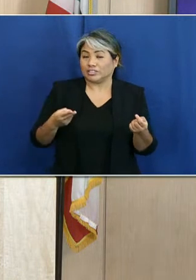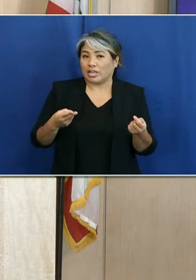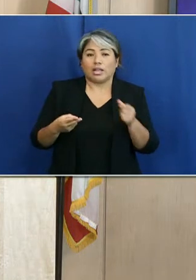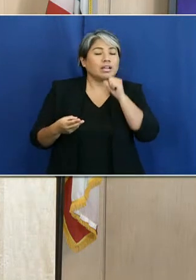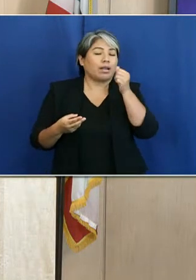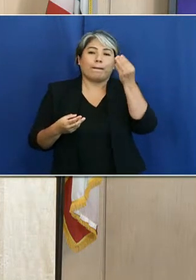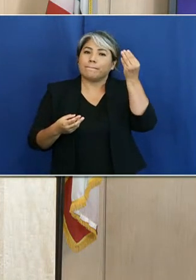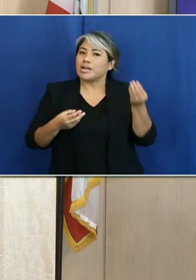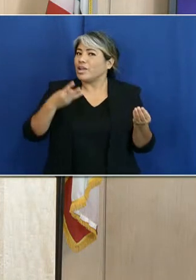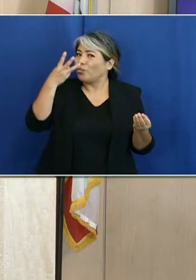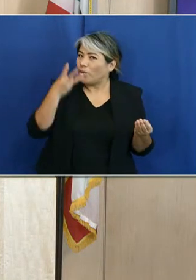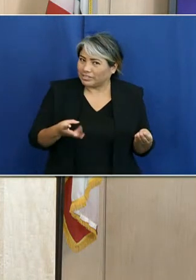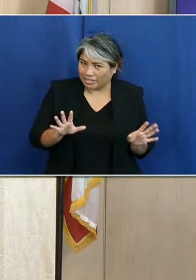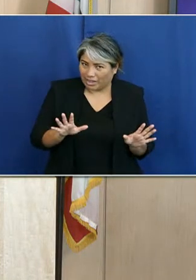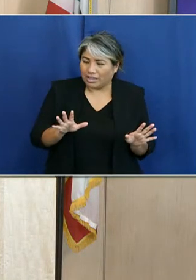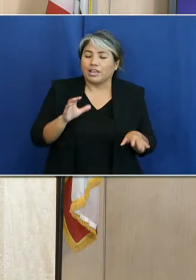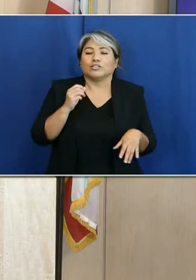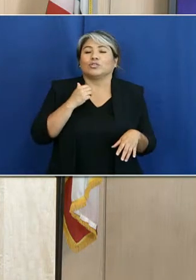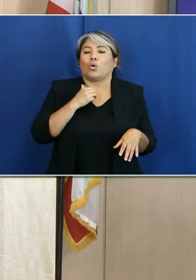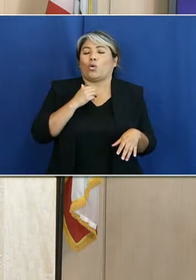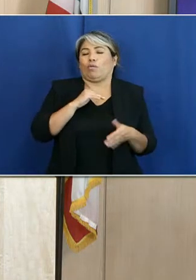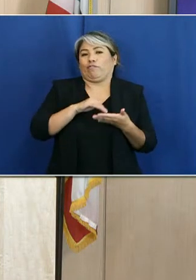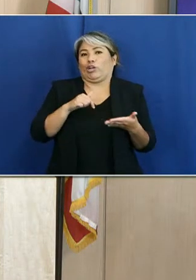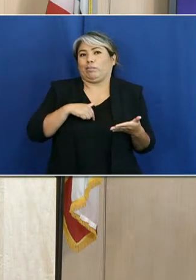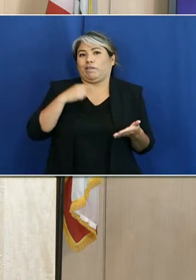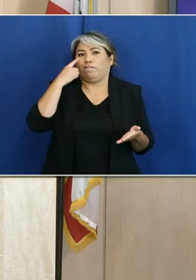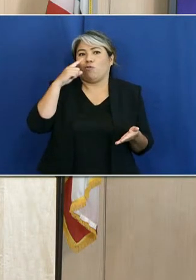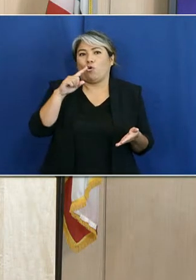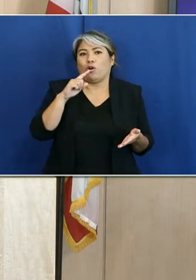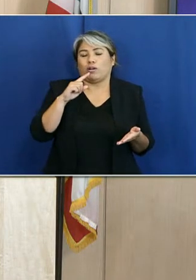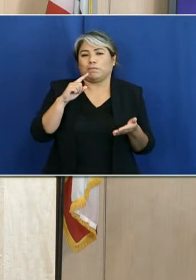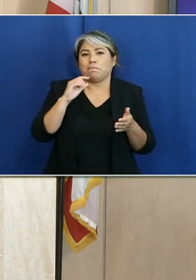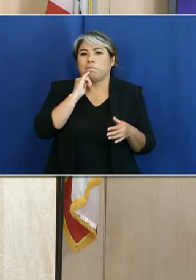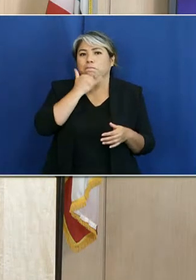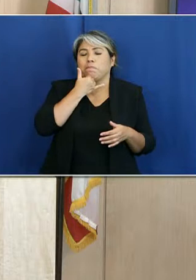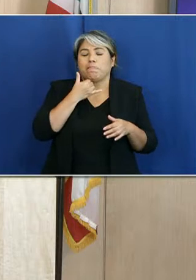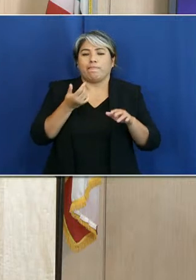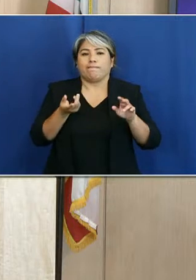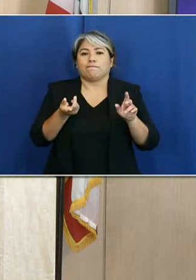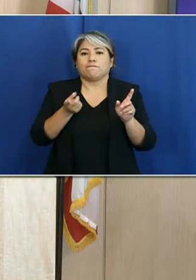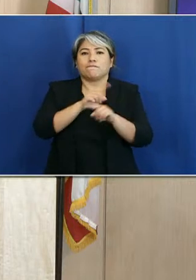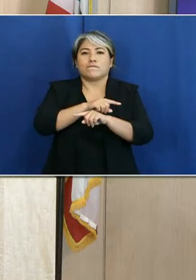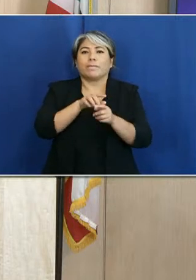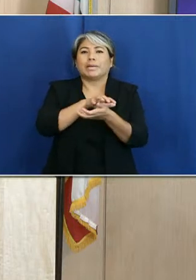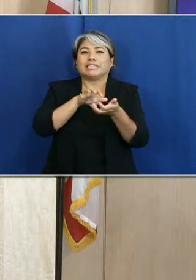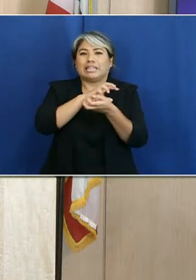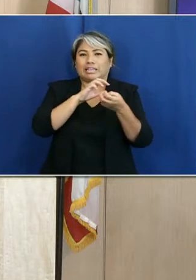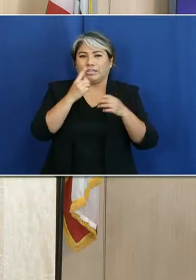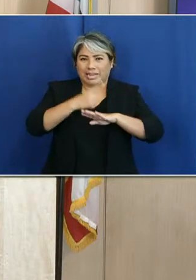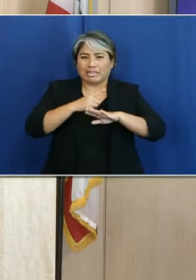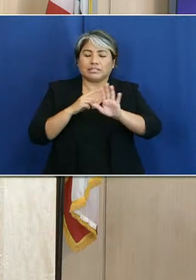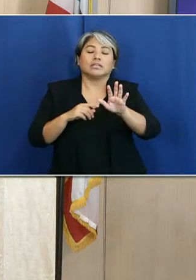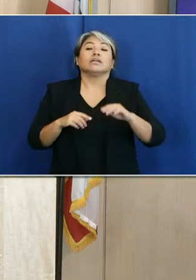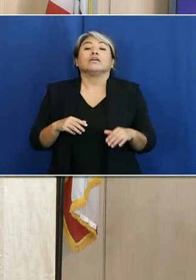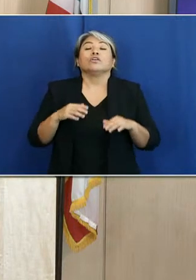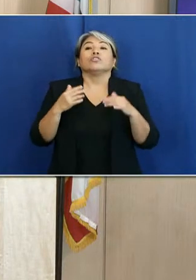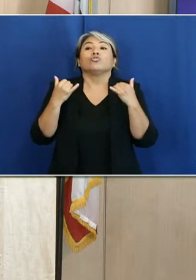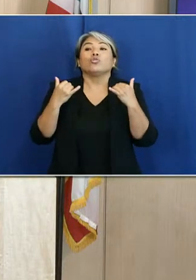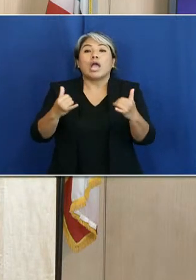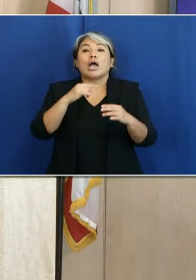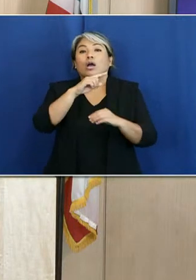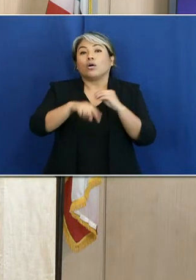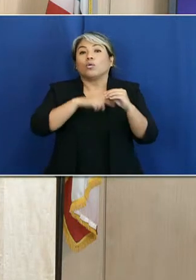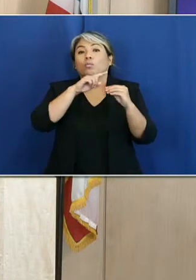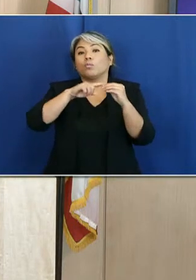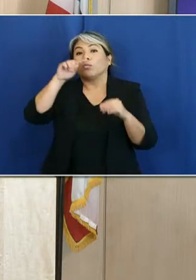not Monday and Wednesday. So forgive me for mixing those days up. So now